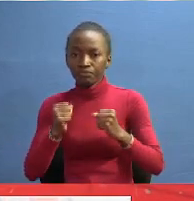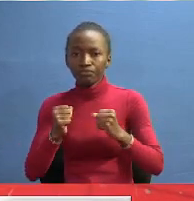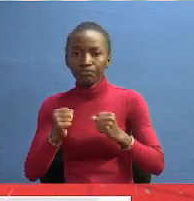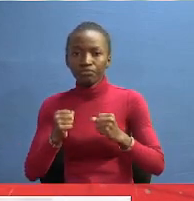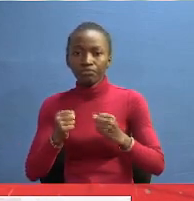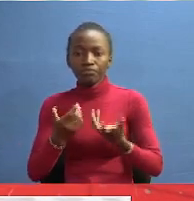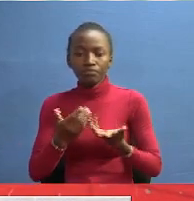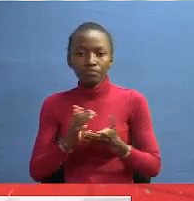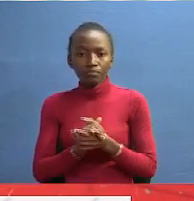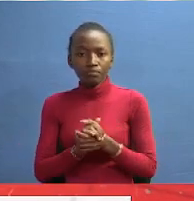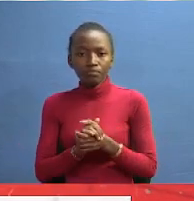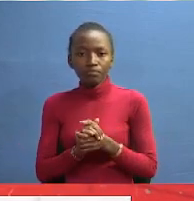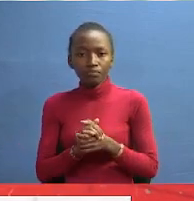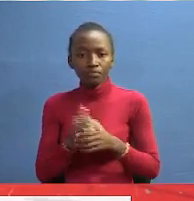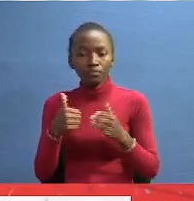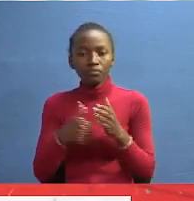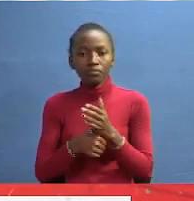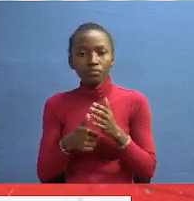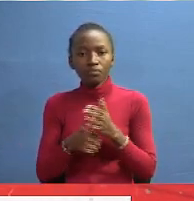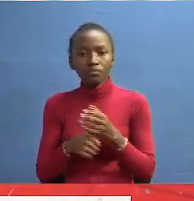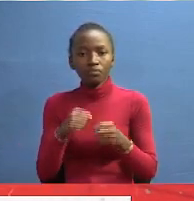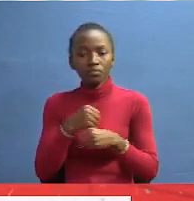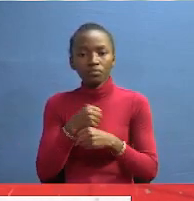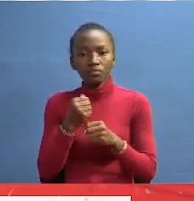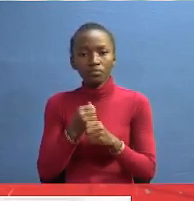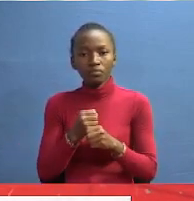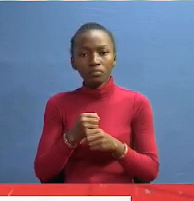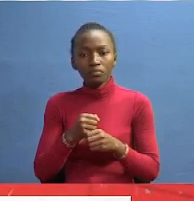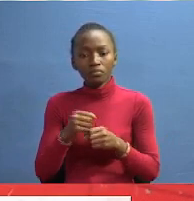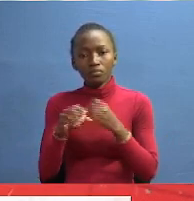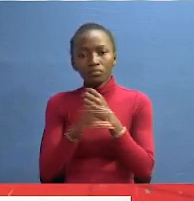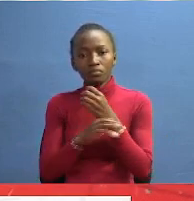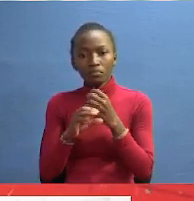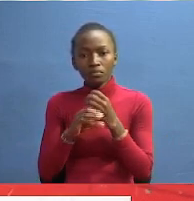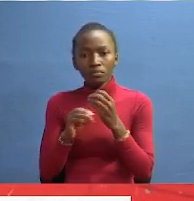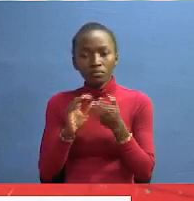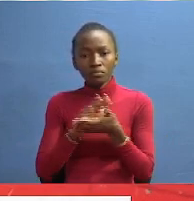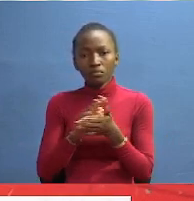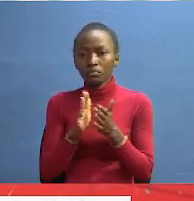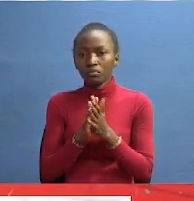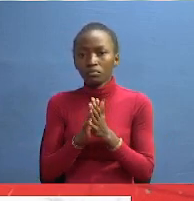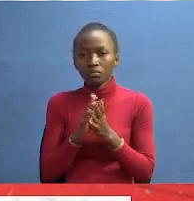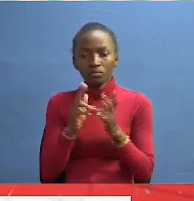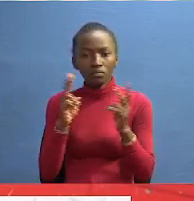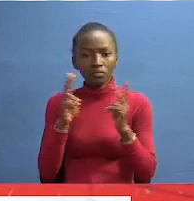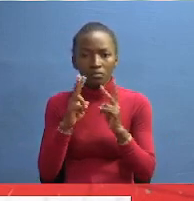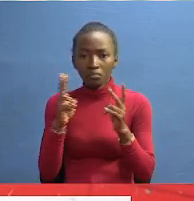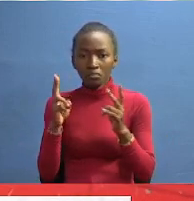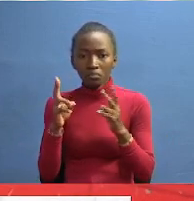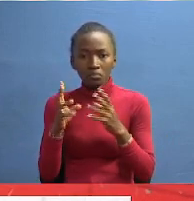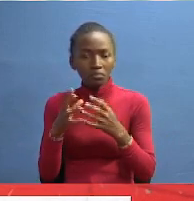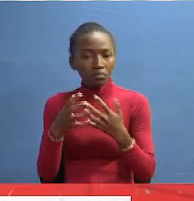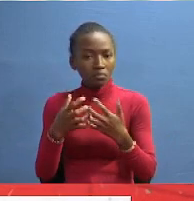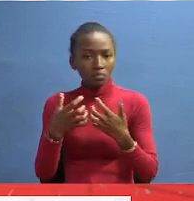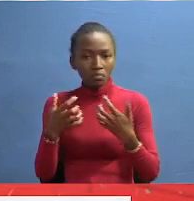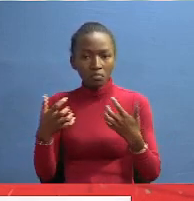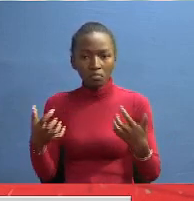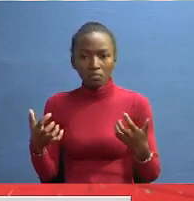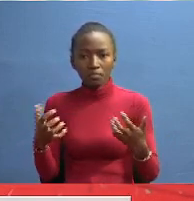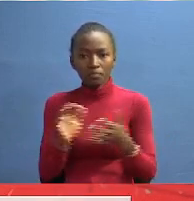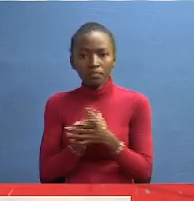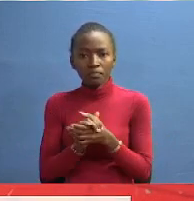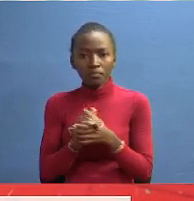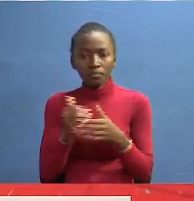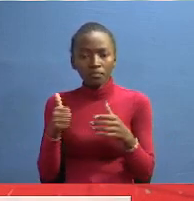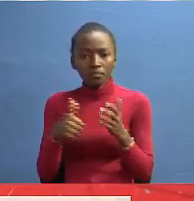and counter-coups makes a state to be extremely fragile. Sure. And then, of course, there is a problem of the politics